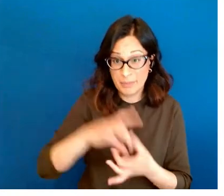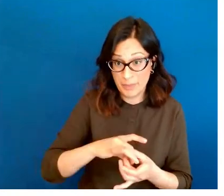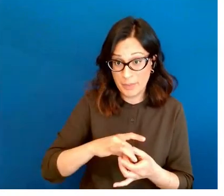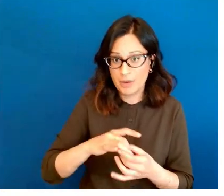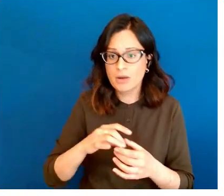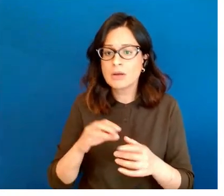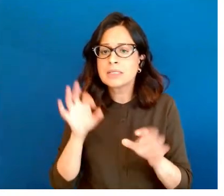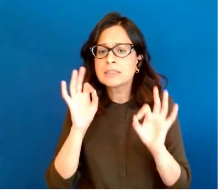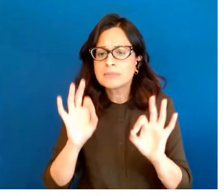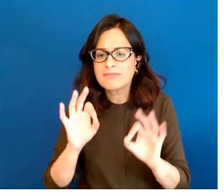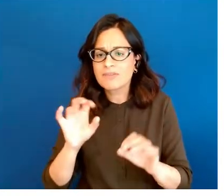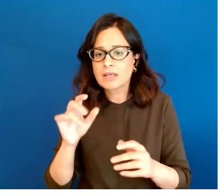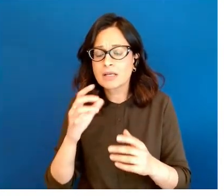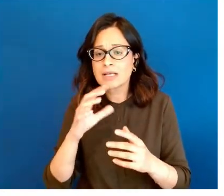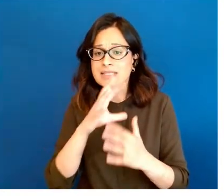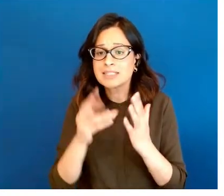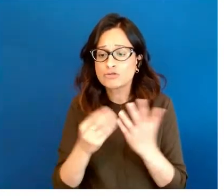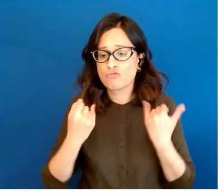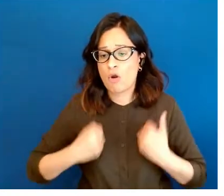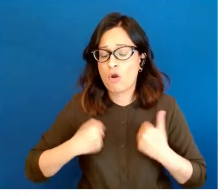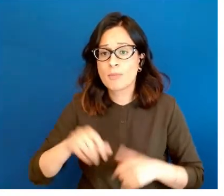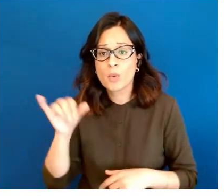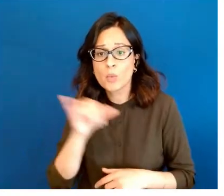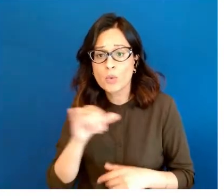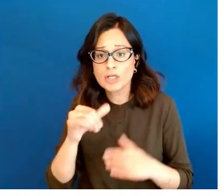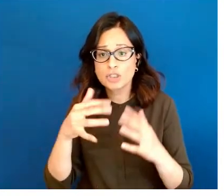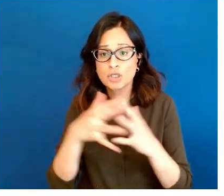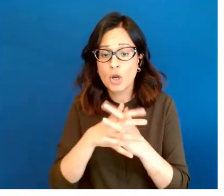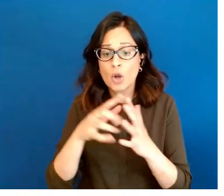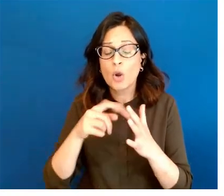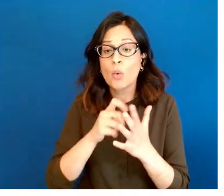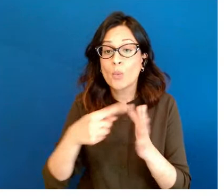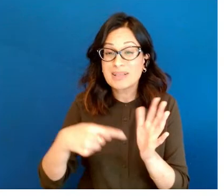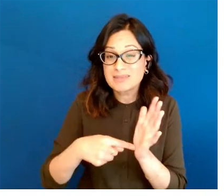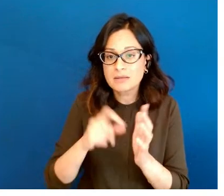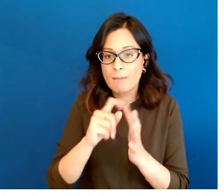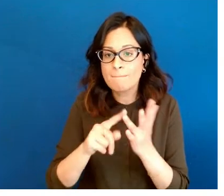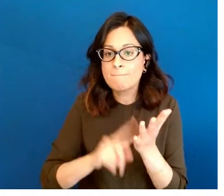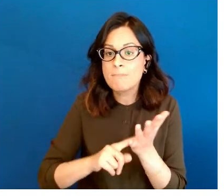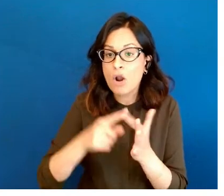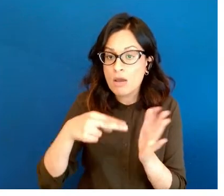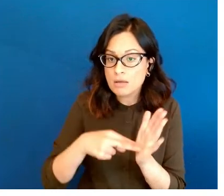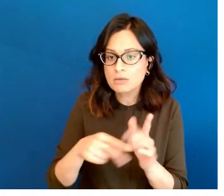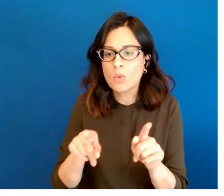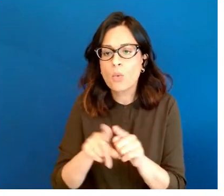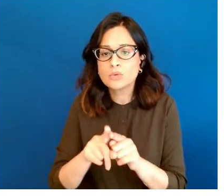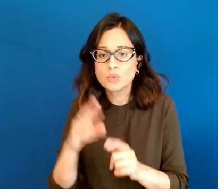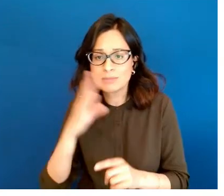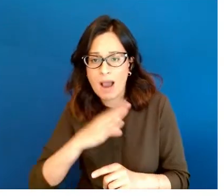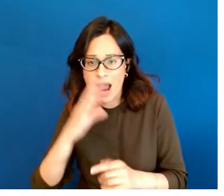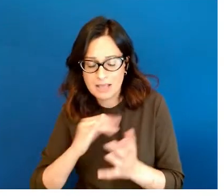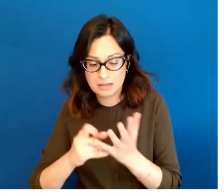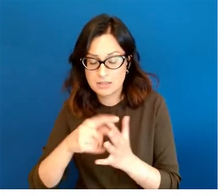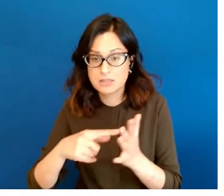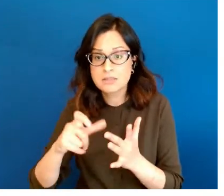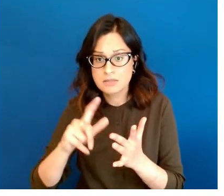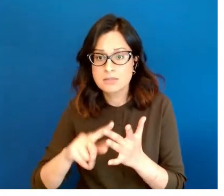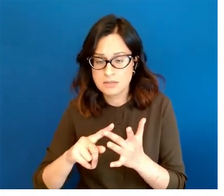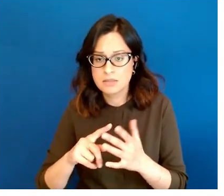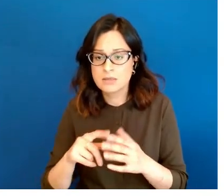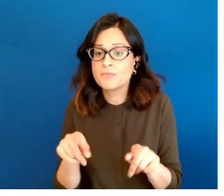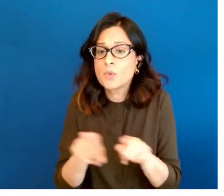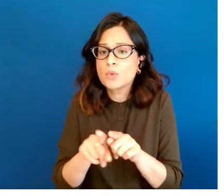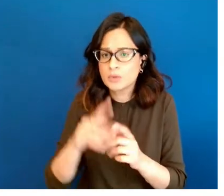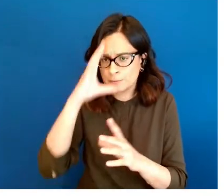syndromes with cross-reactivity between weed pollens and, for instance, spices, as you can see here. And the other thing to mention is that the